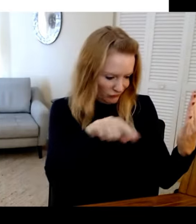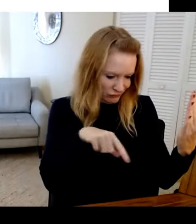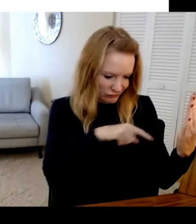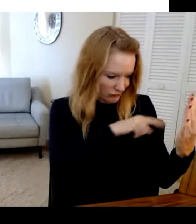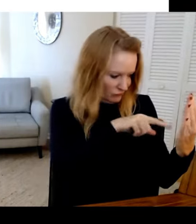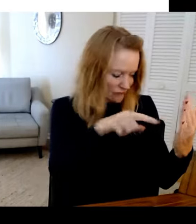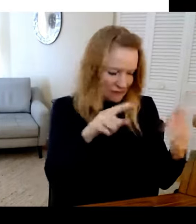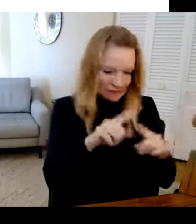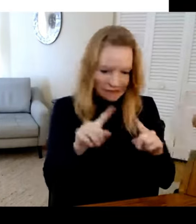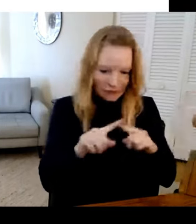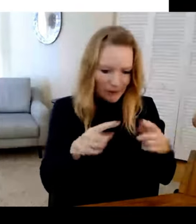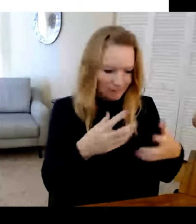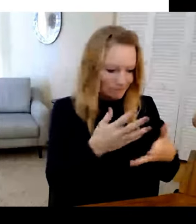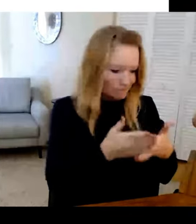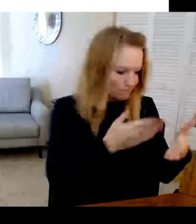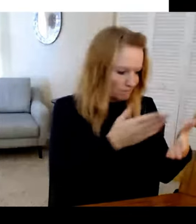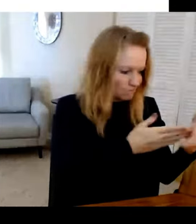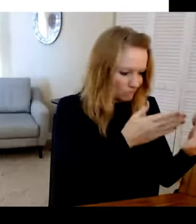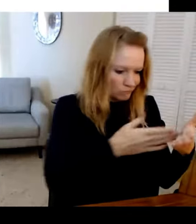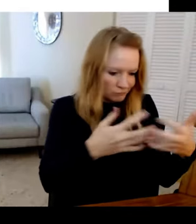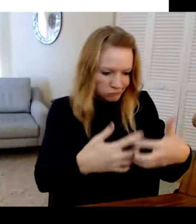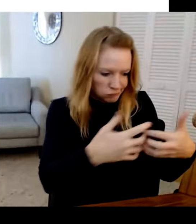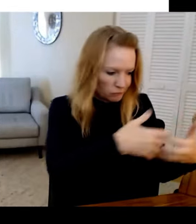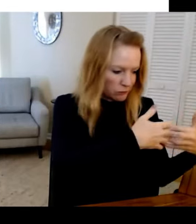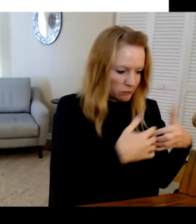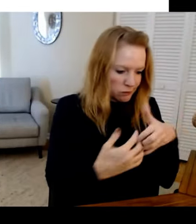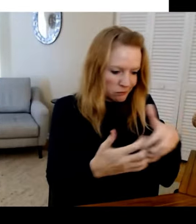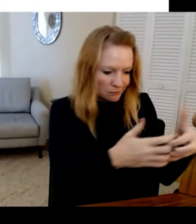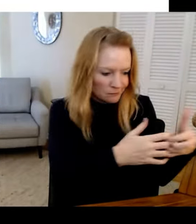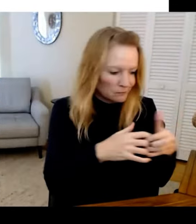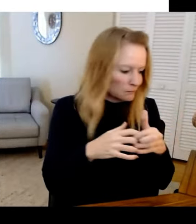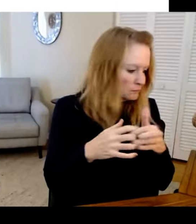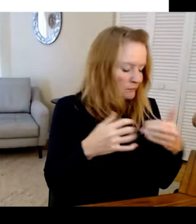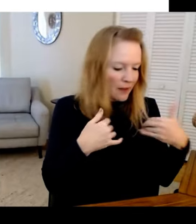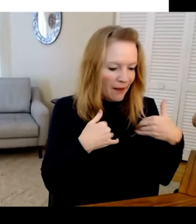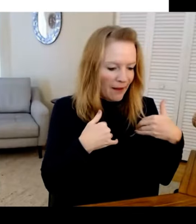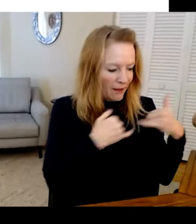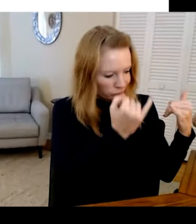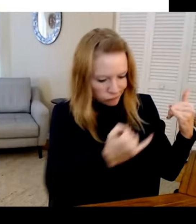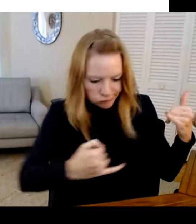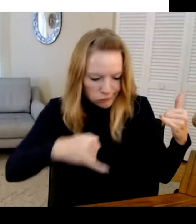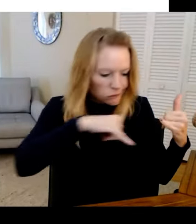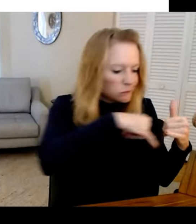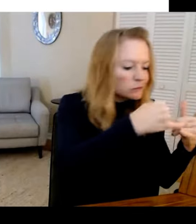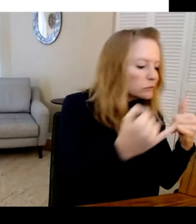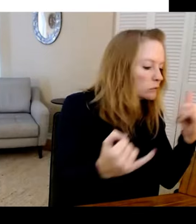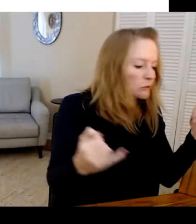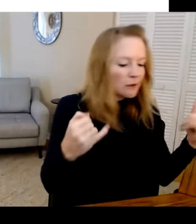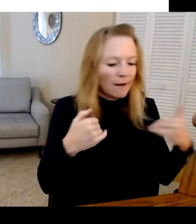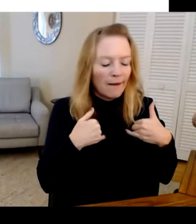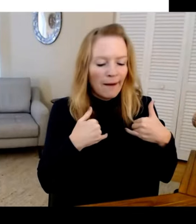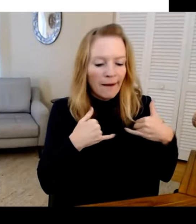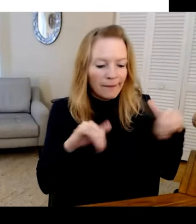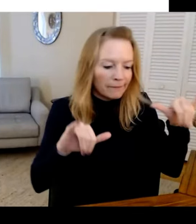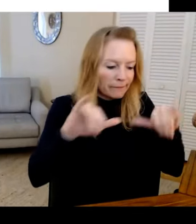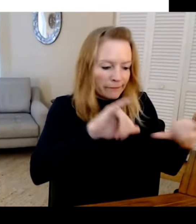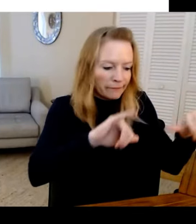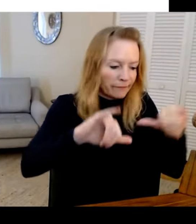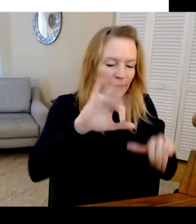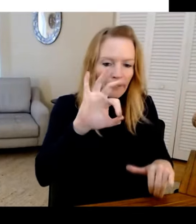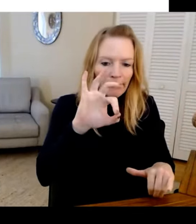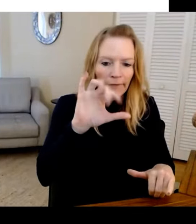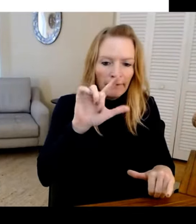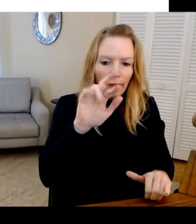you have the hood open, and you're looking down at the motor, at the engine, and all the different parts and pieces and components that are all connected, all the